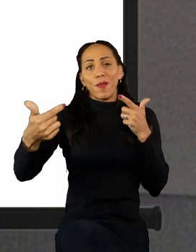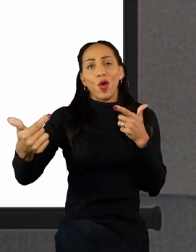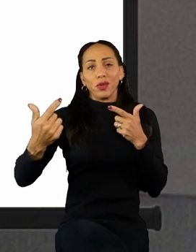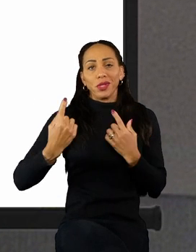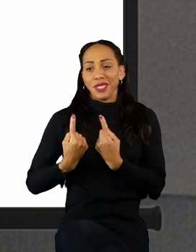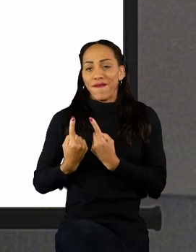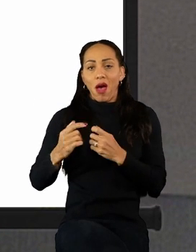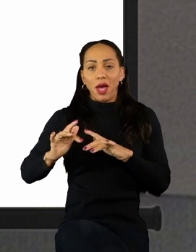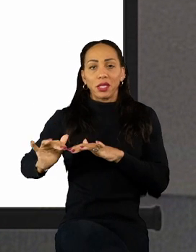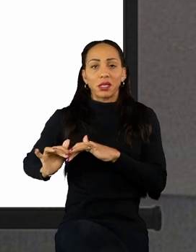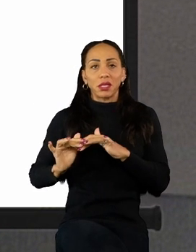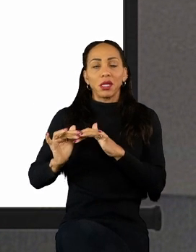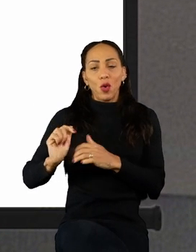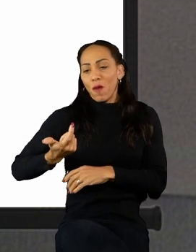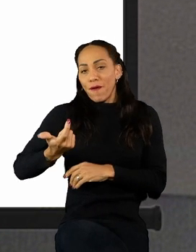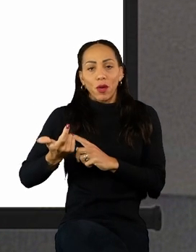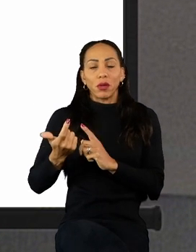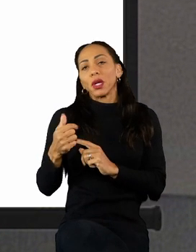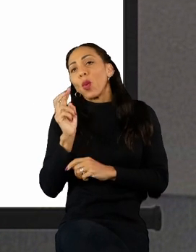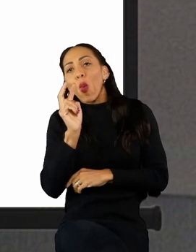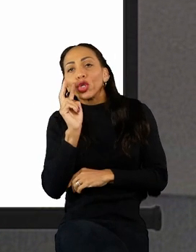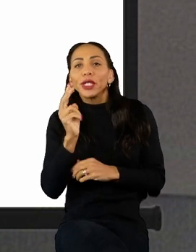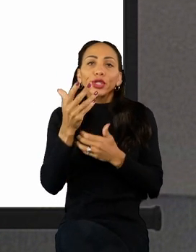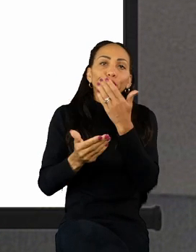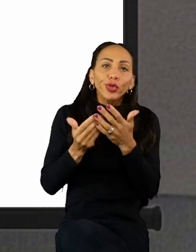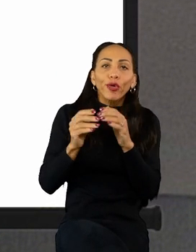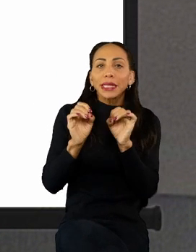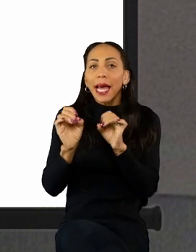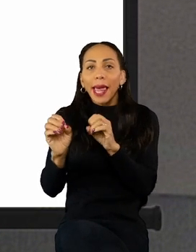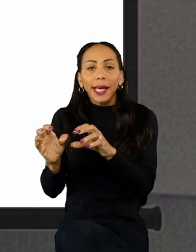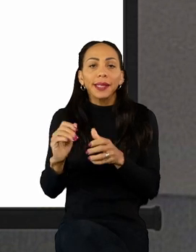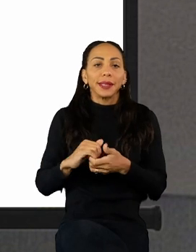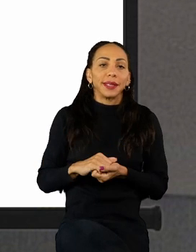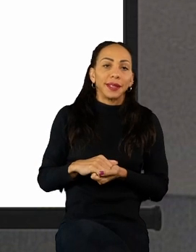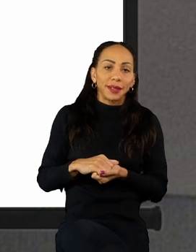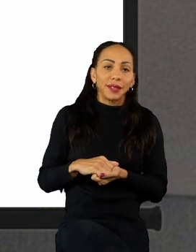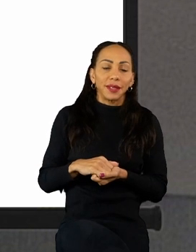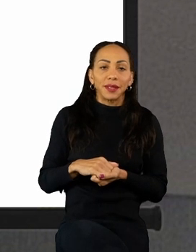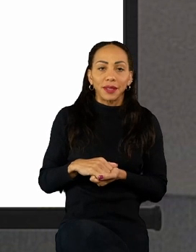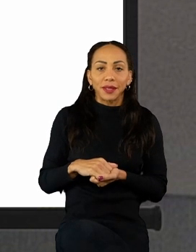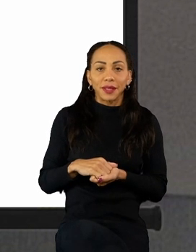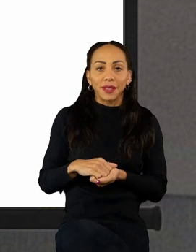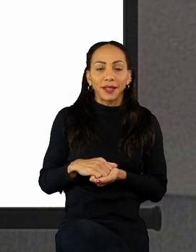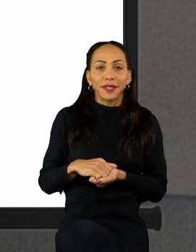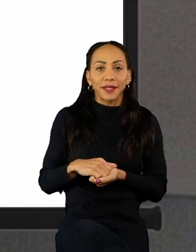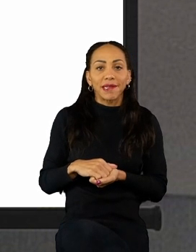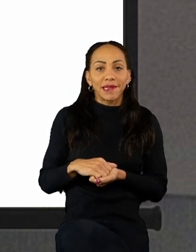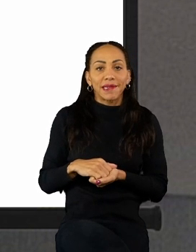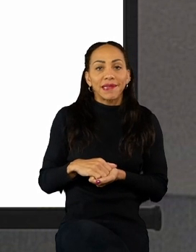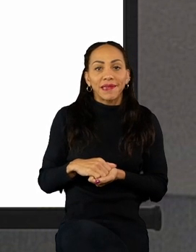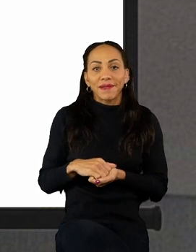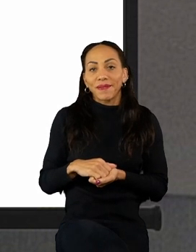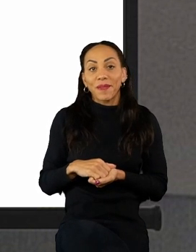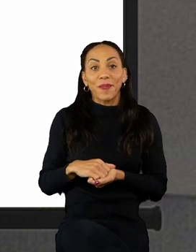their own remote, their own device, and watching the storytelling experience. And as I say, that storytelling experience,